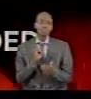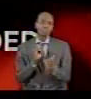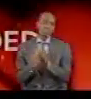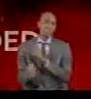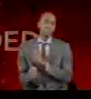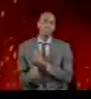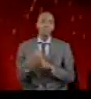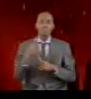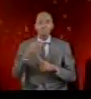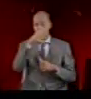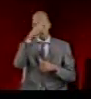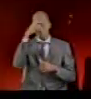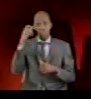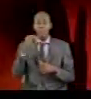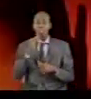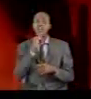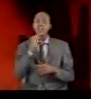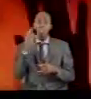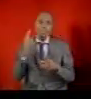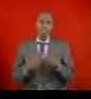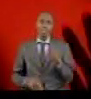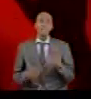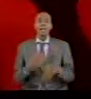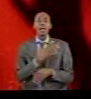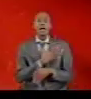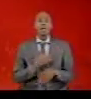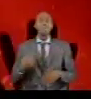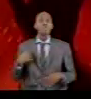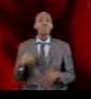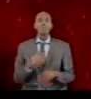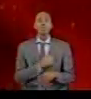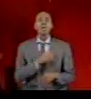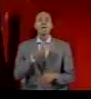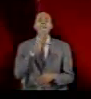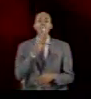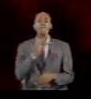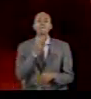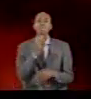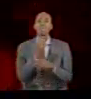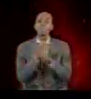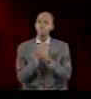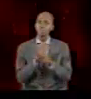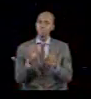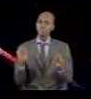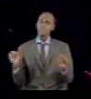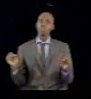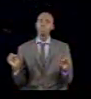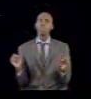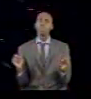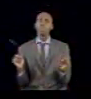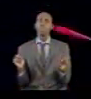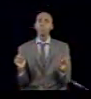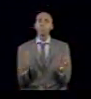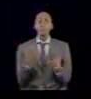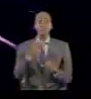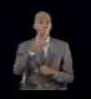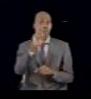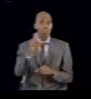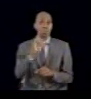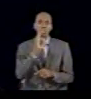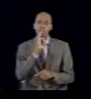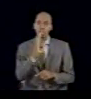is ended. And we are not saved. The question